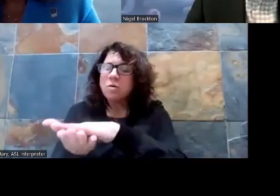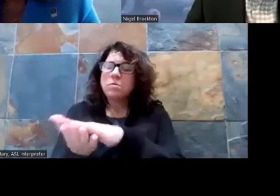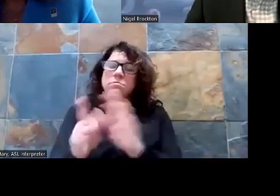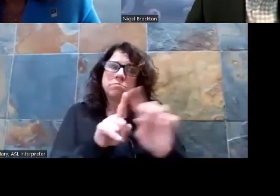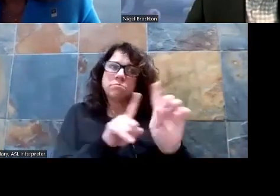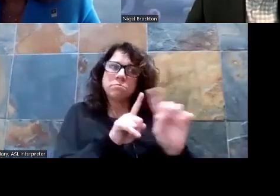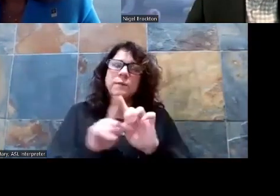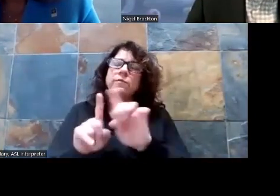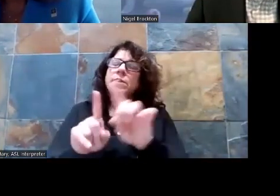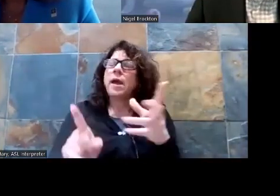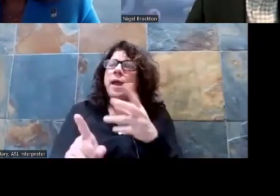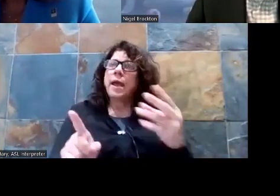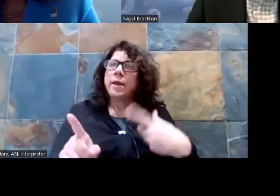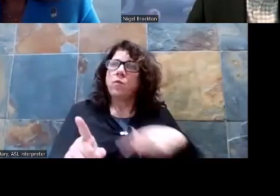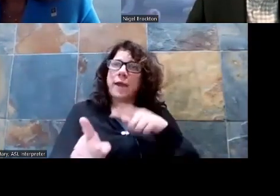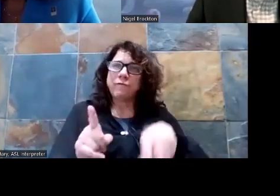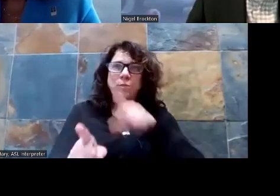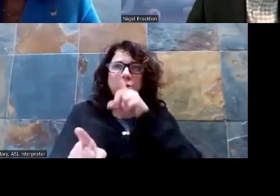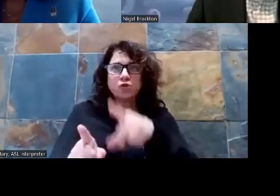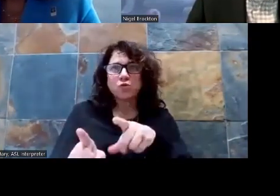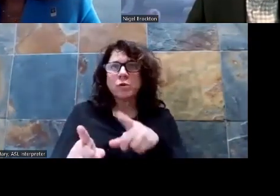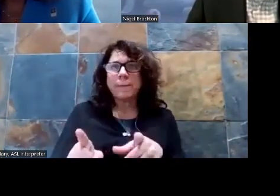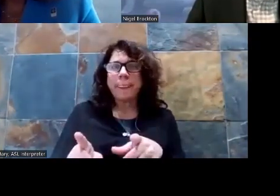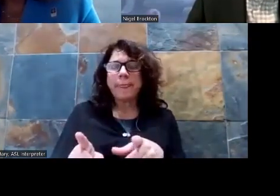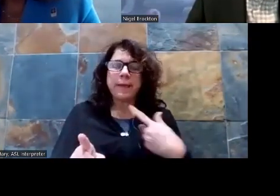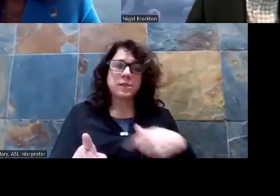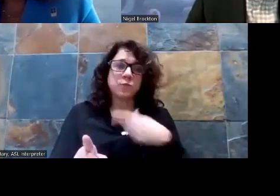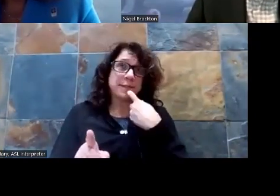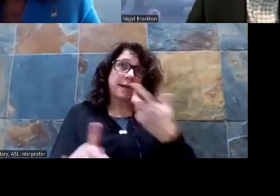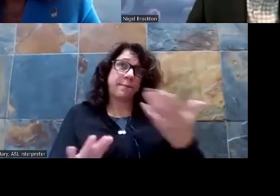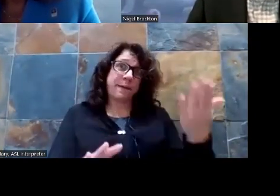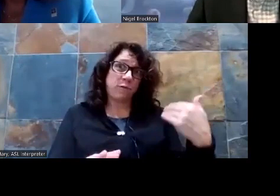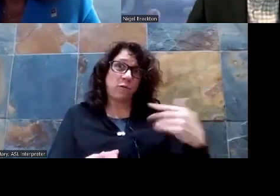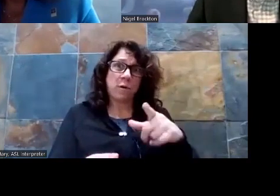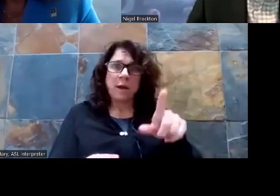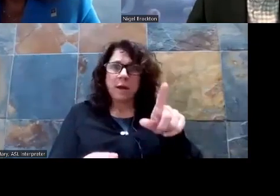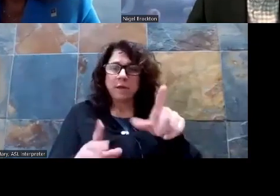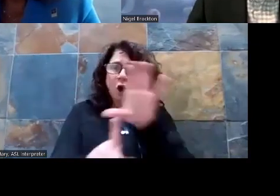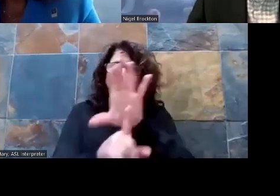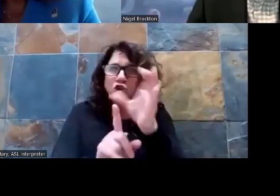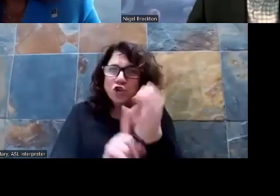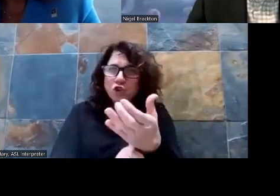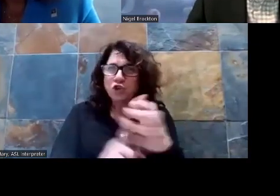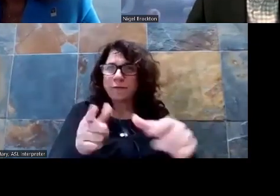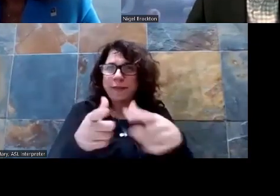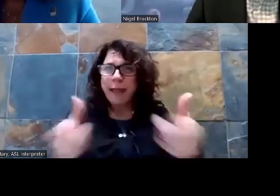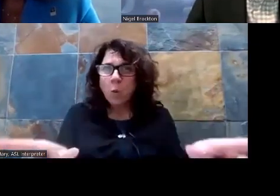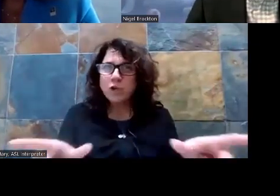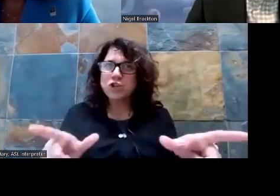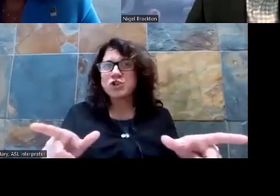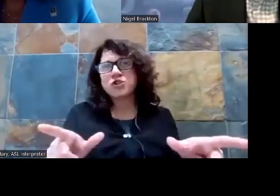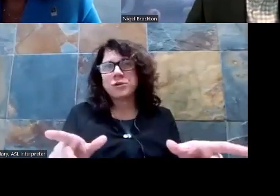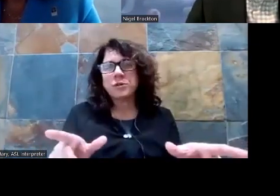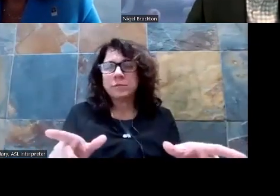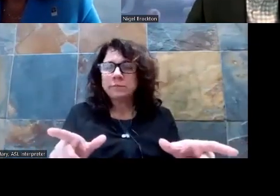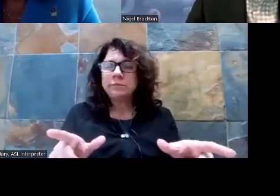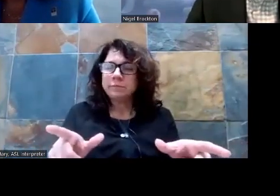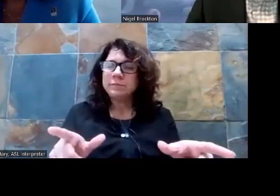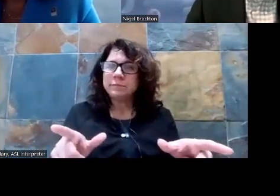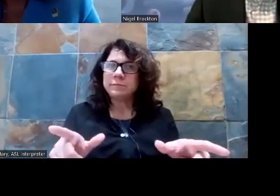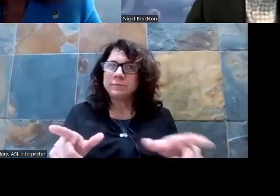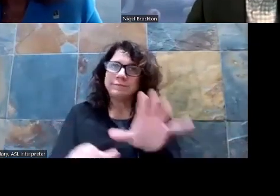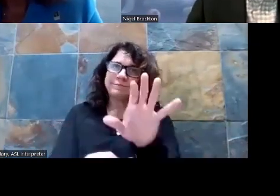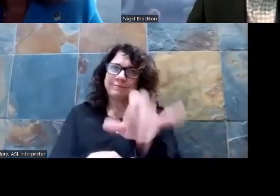thing is that we have to make sure, as we said earlier, the culture, the language